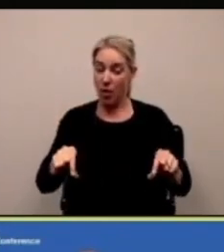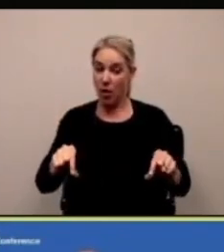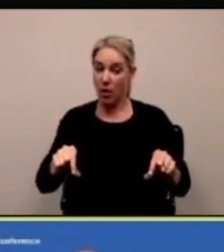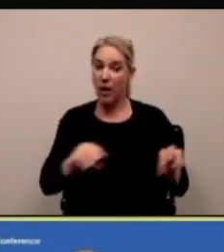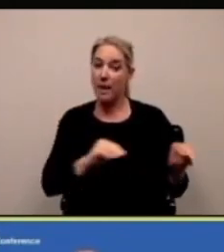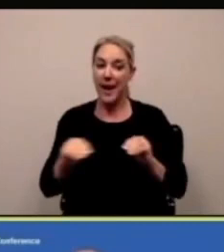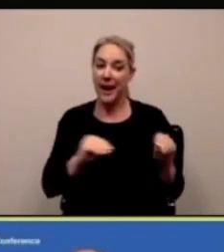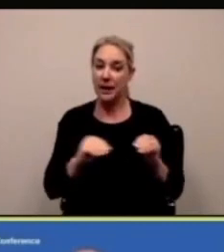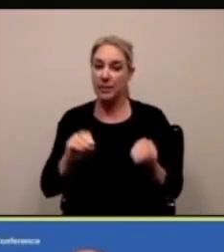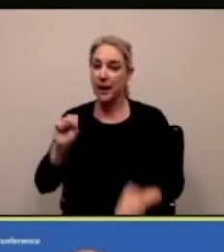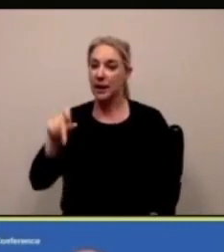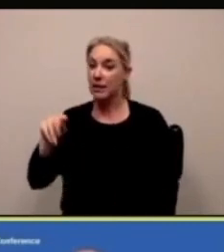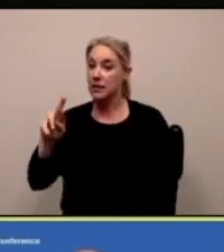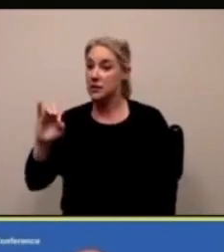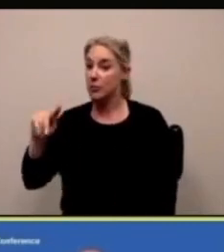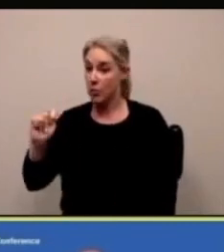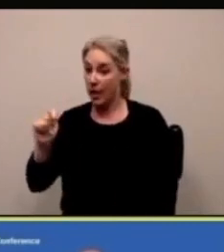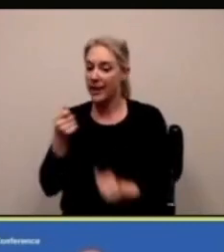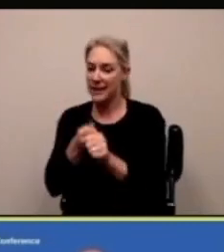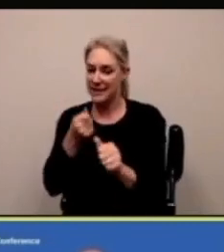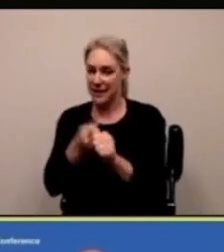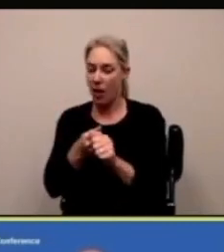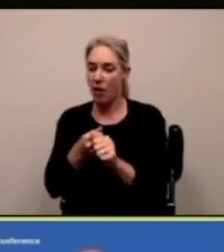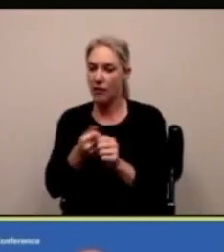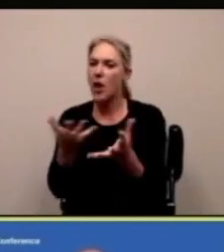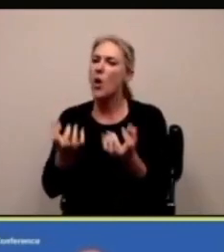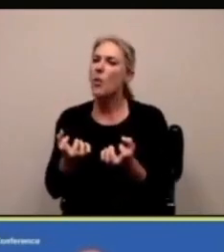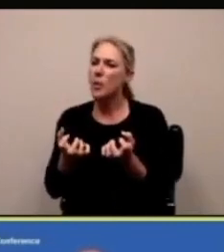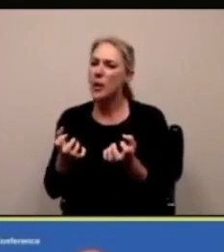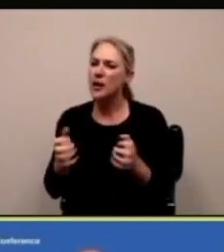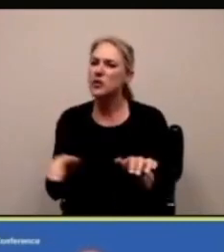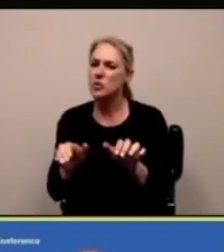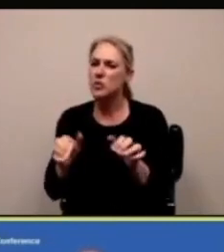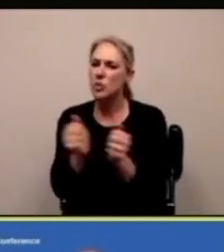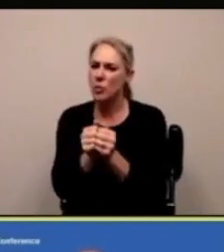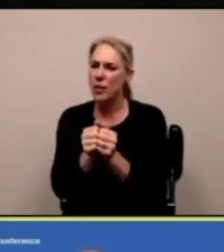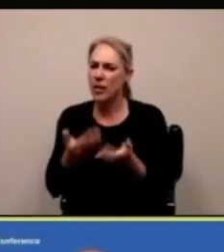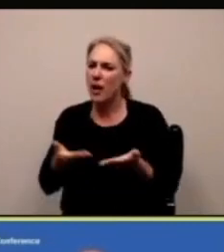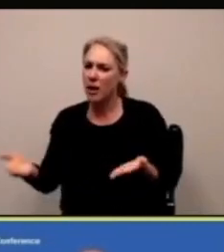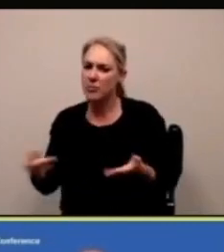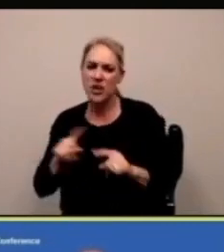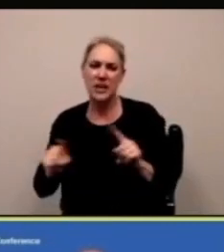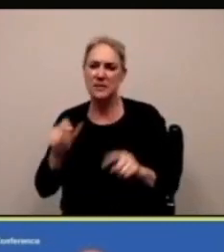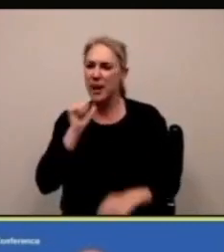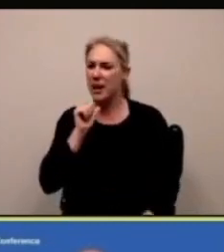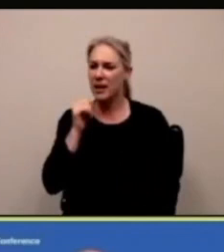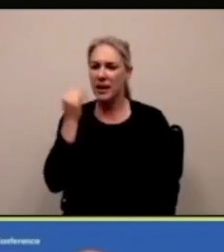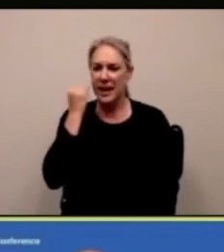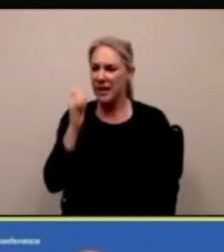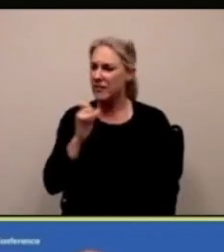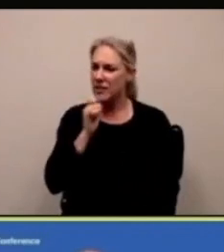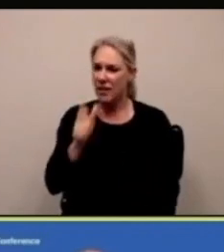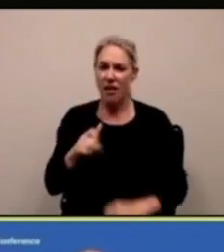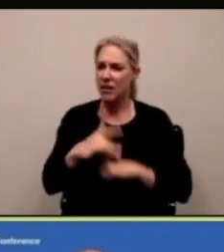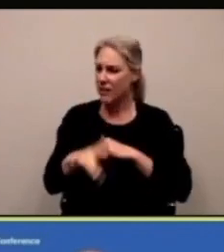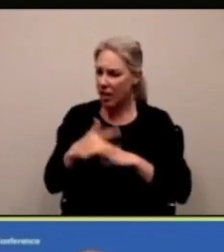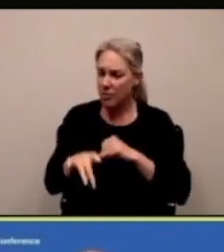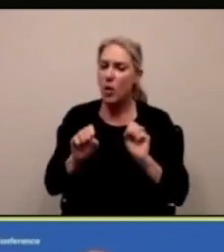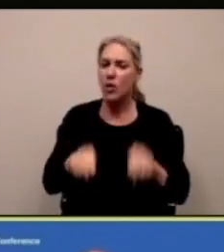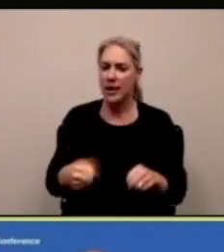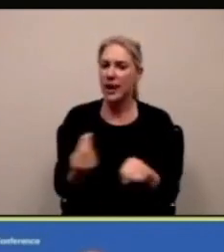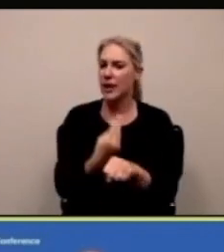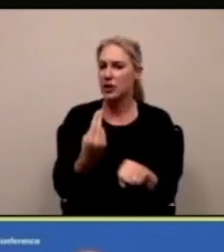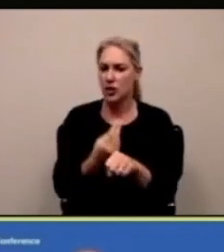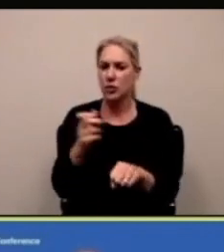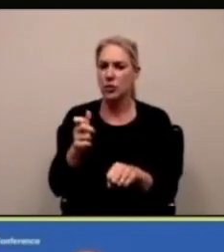we definitely want to try to do this initially with objects, but if objects aren't available to you, there's other ways to do that and still keep those things that are meaningful to